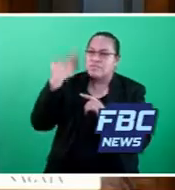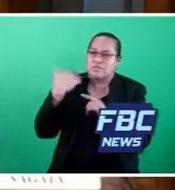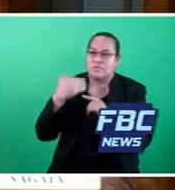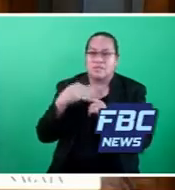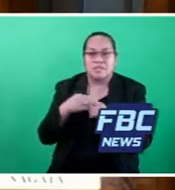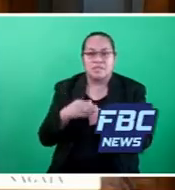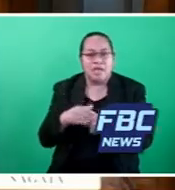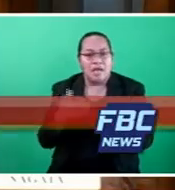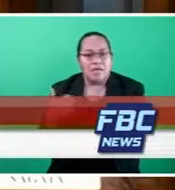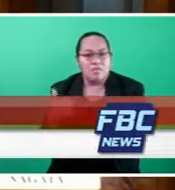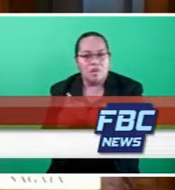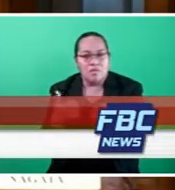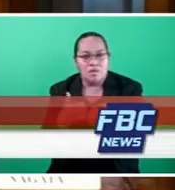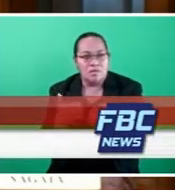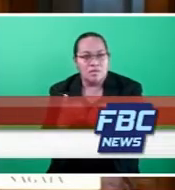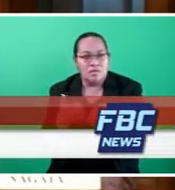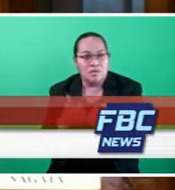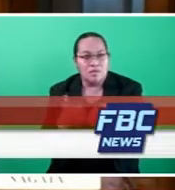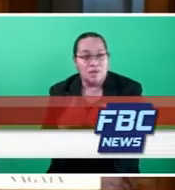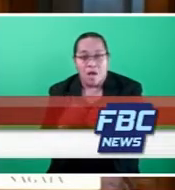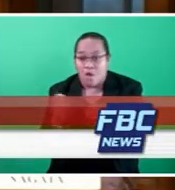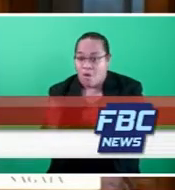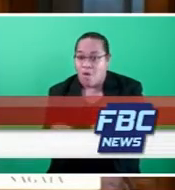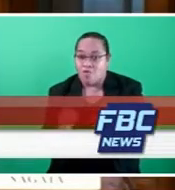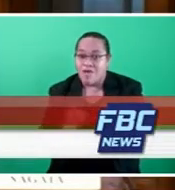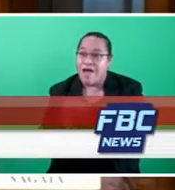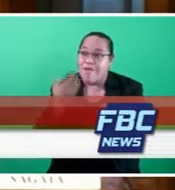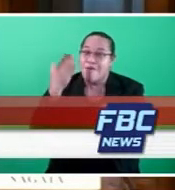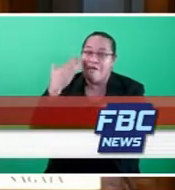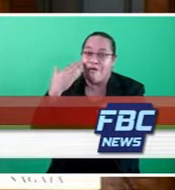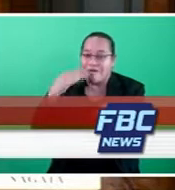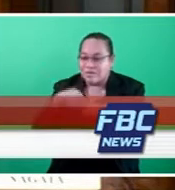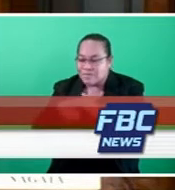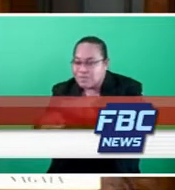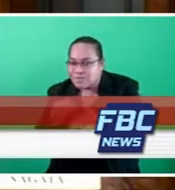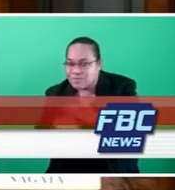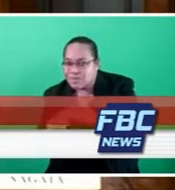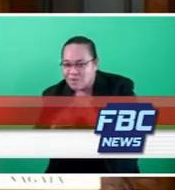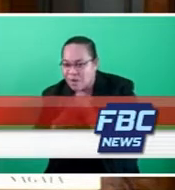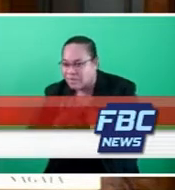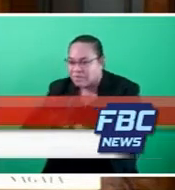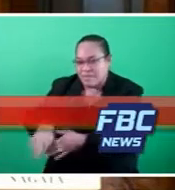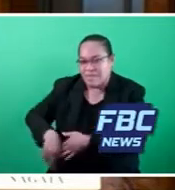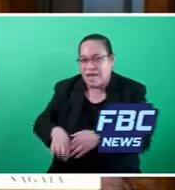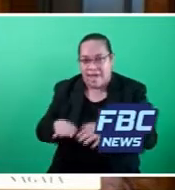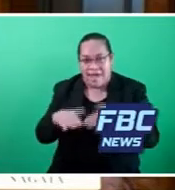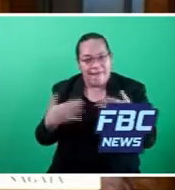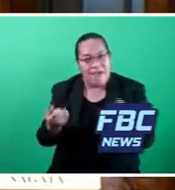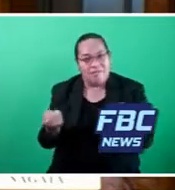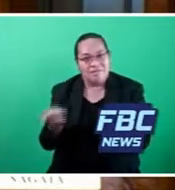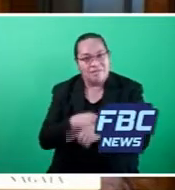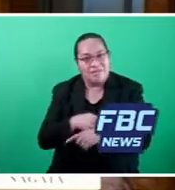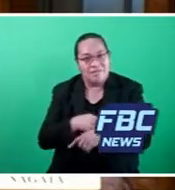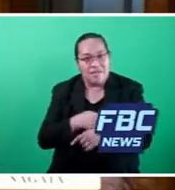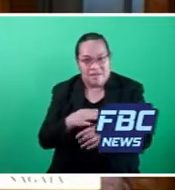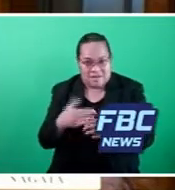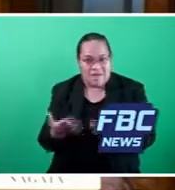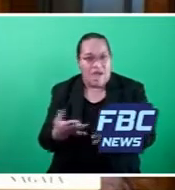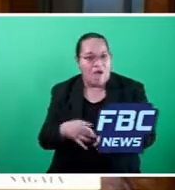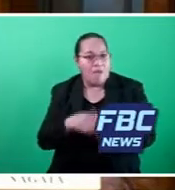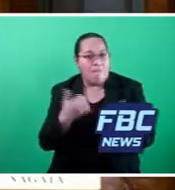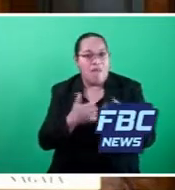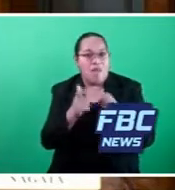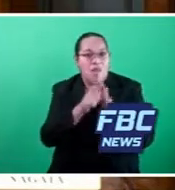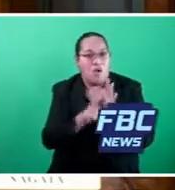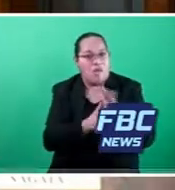lot of order has been brought back. What used to escape or be shoved under the carpet has now come out. A lot of petitions have been charged, a lot of